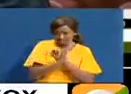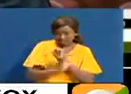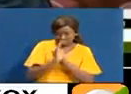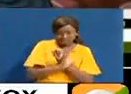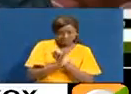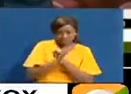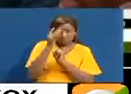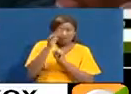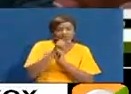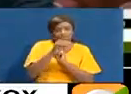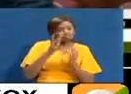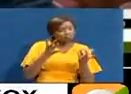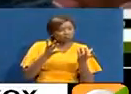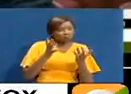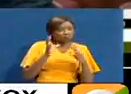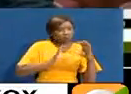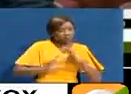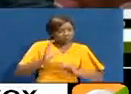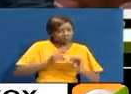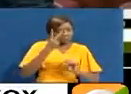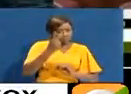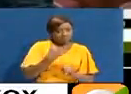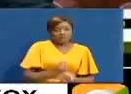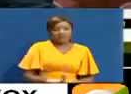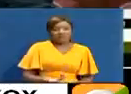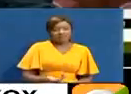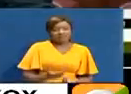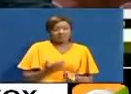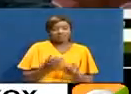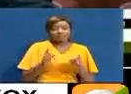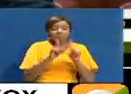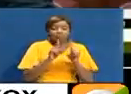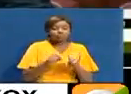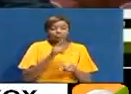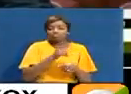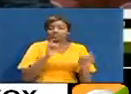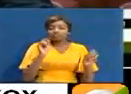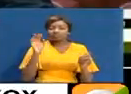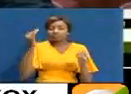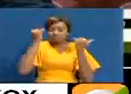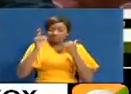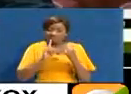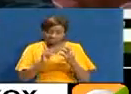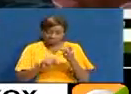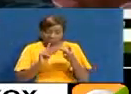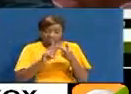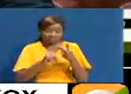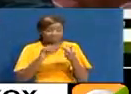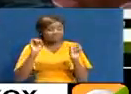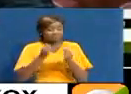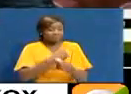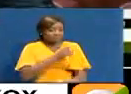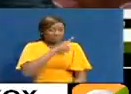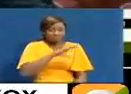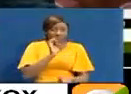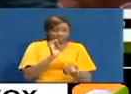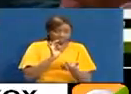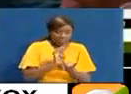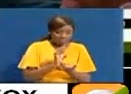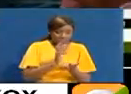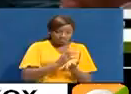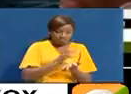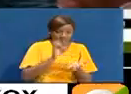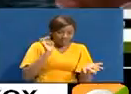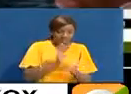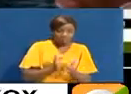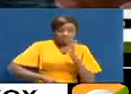and also the court ruled that they could not force the government to deploy her, and in so doing acknowledging the role of parliamentary approval